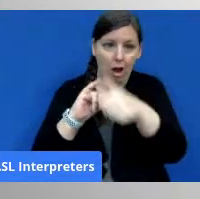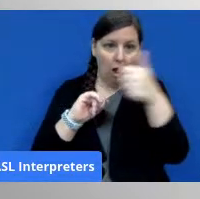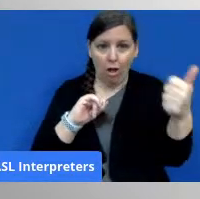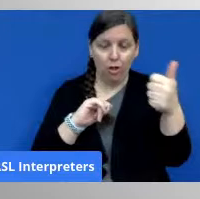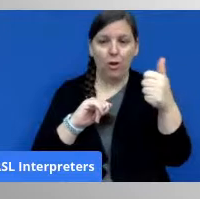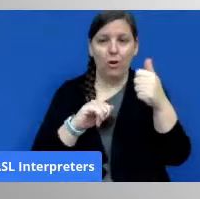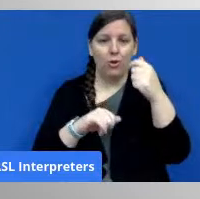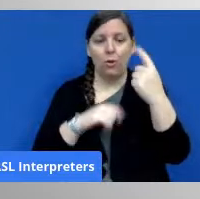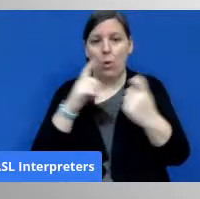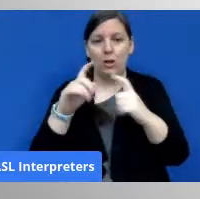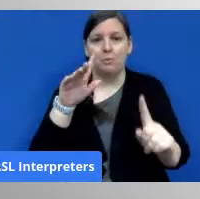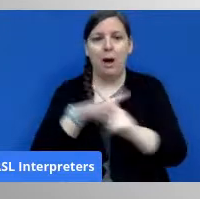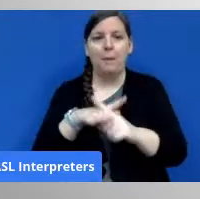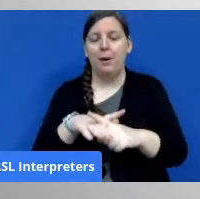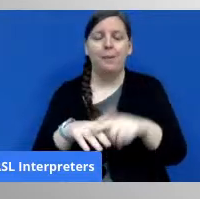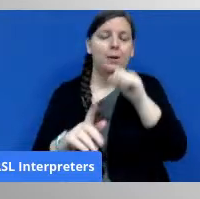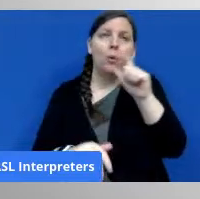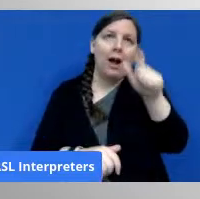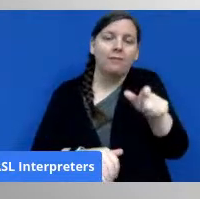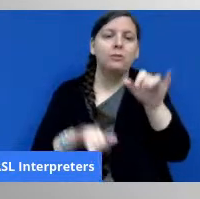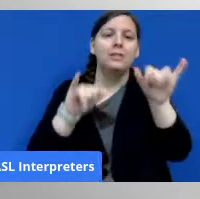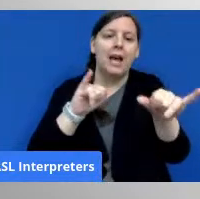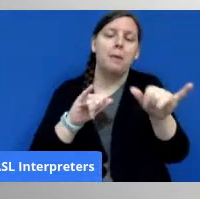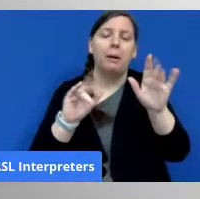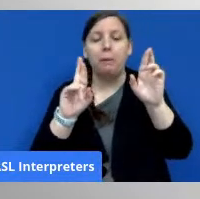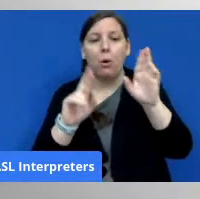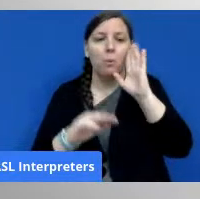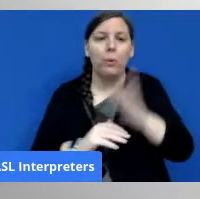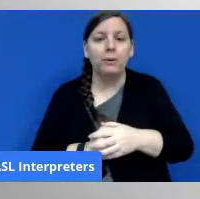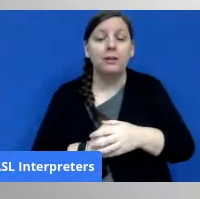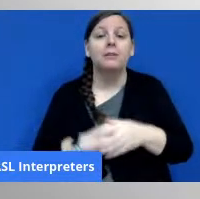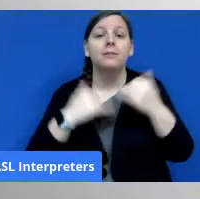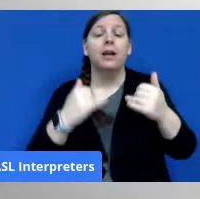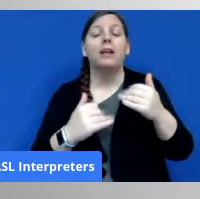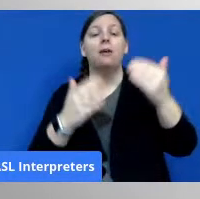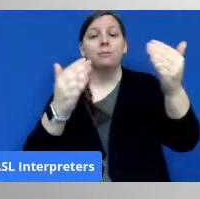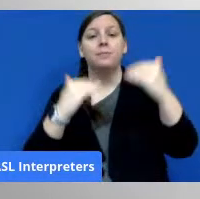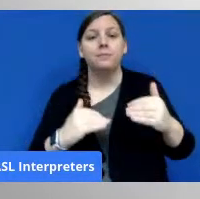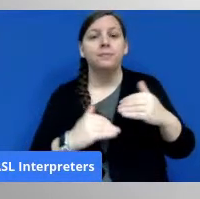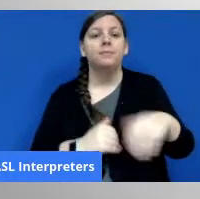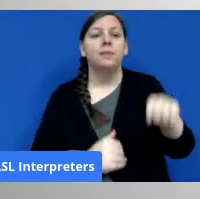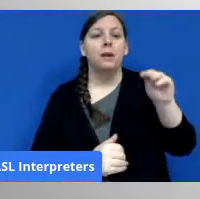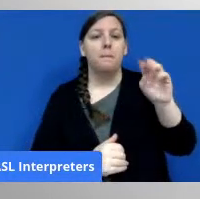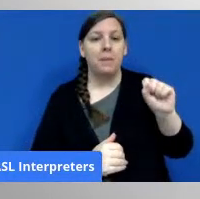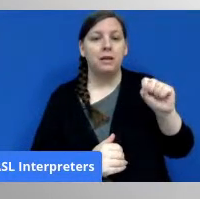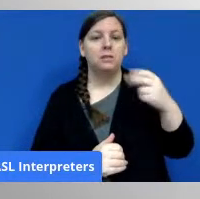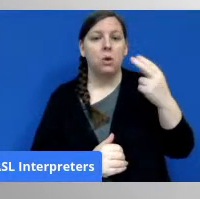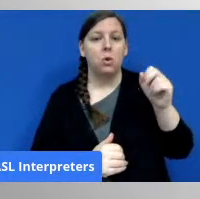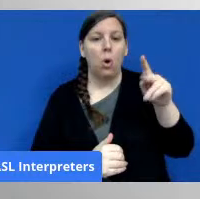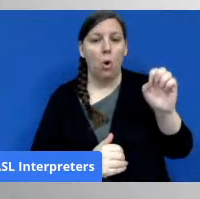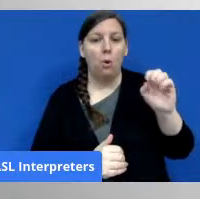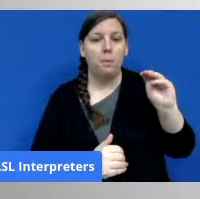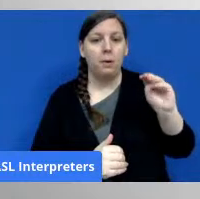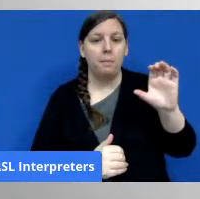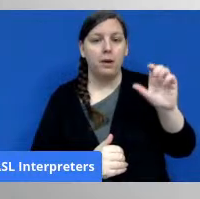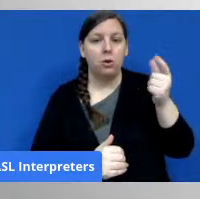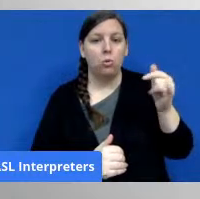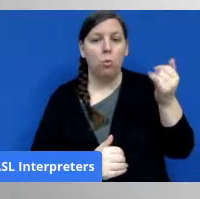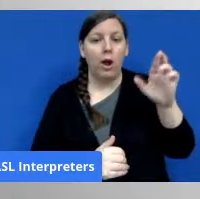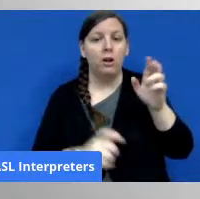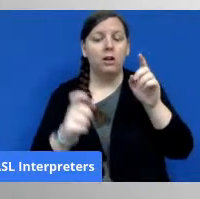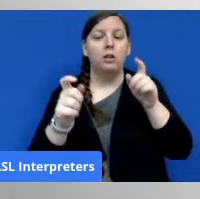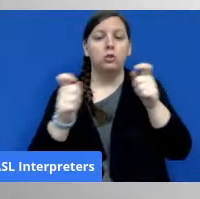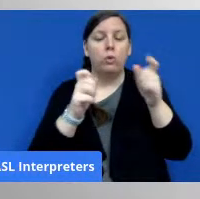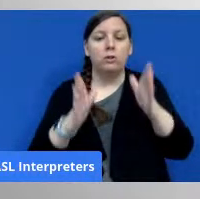but we'd love to keep you. That's okay. We will now transition to Ms. Hope McGuire, who's the Director of Academic Support Special Projects in Title I,